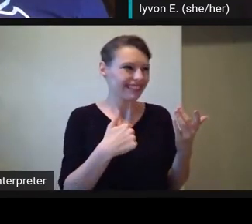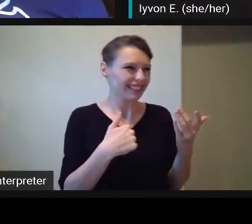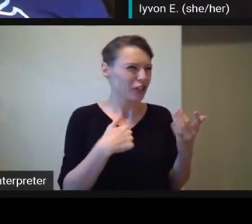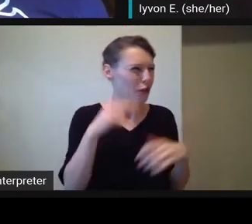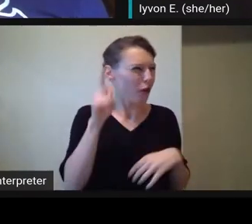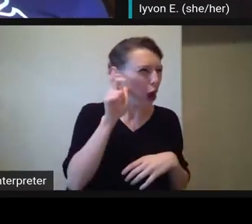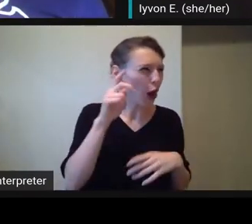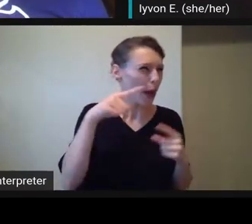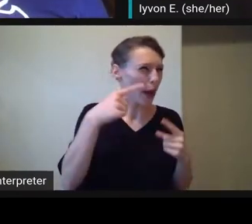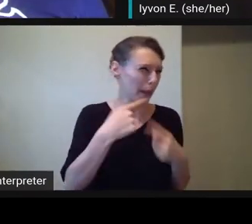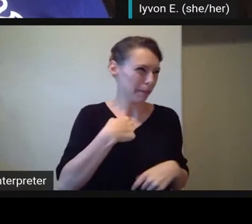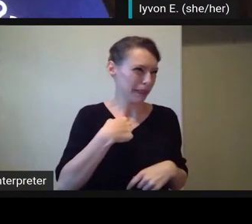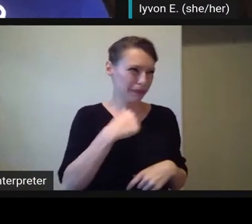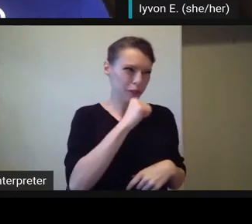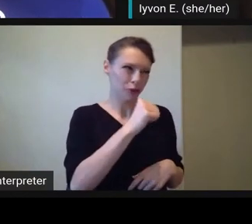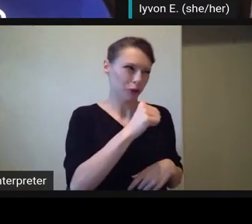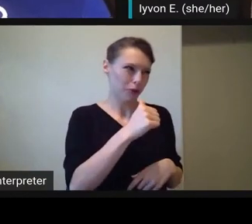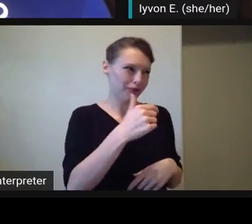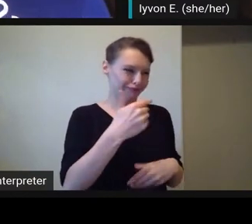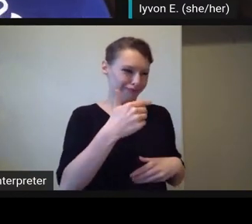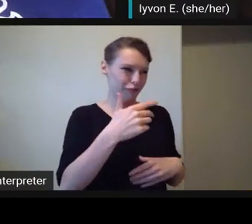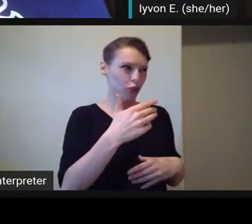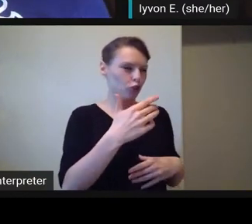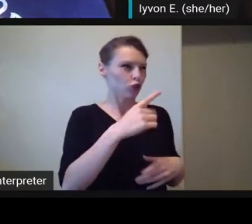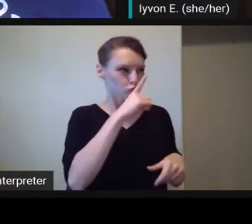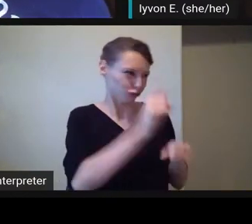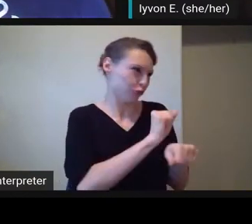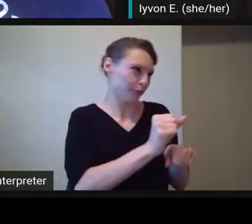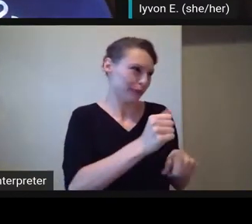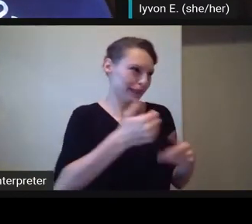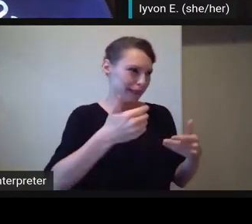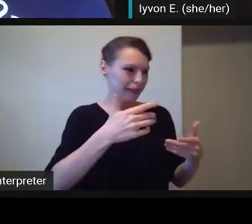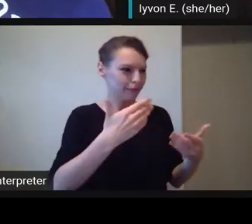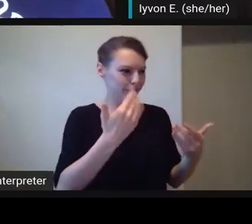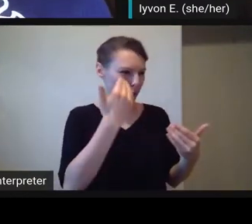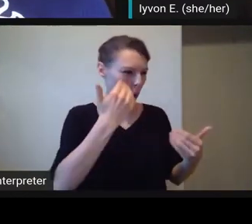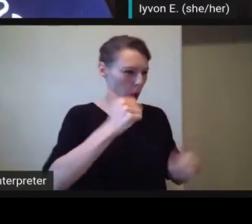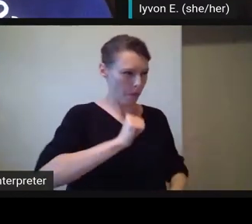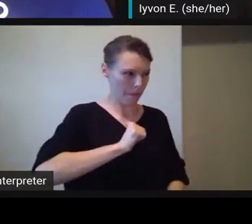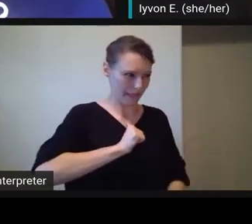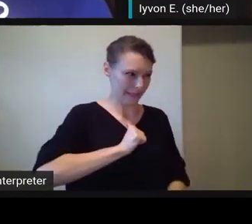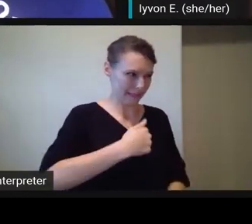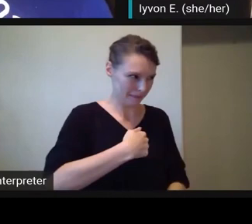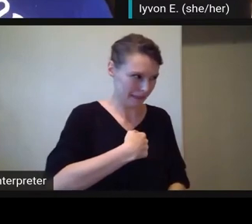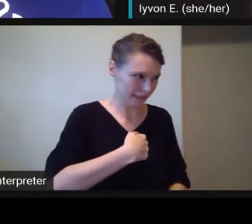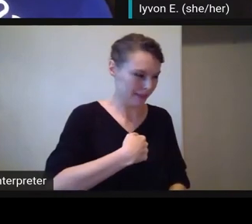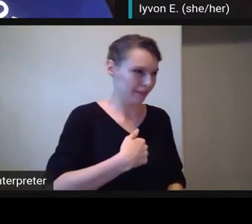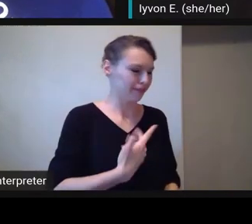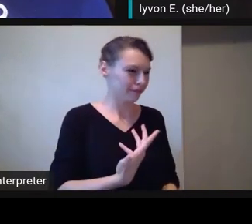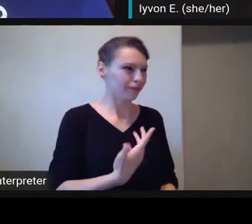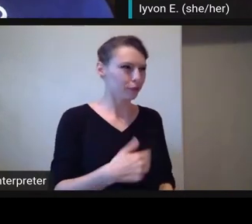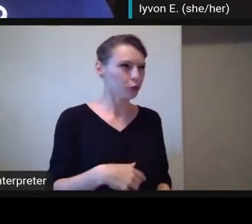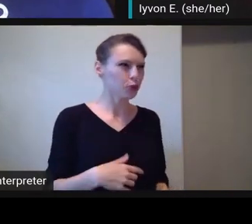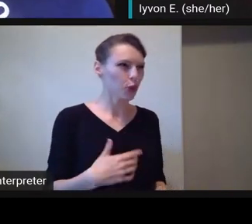Yeah. And I don't have time for that. Whereas if there's a